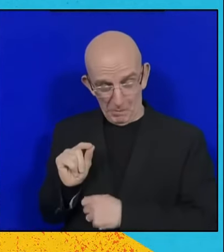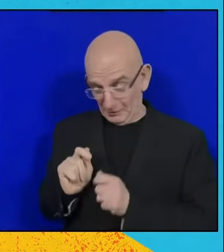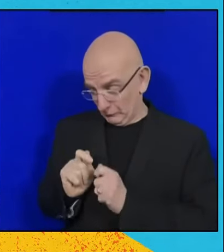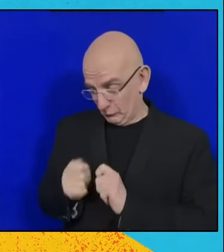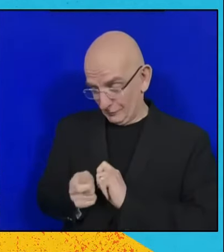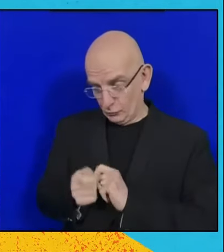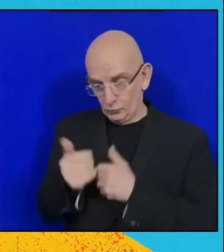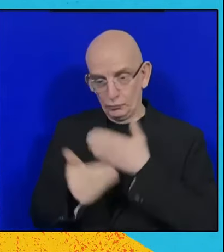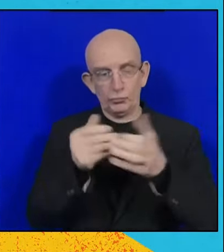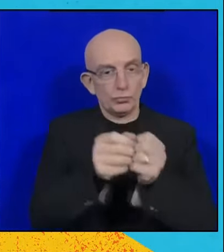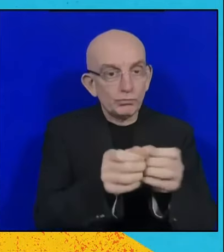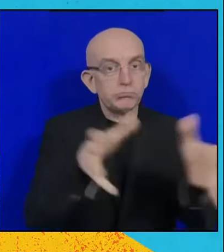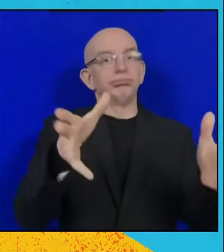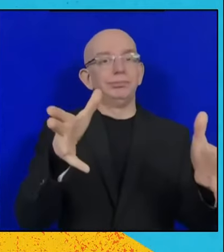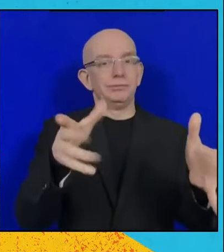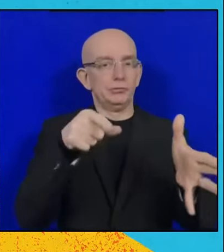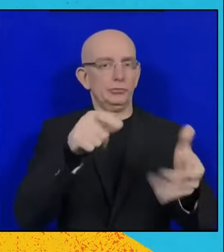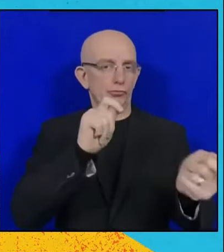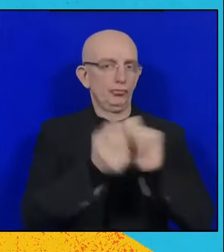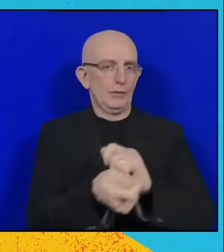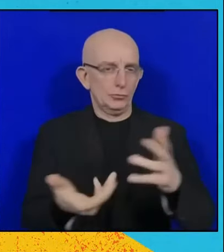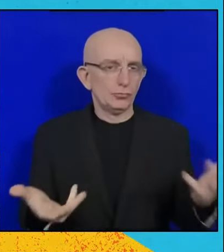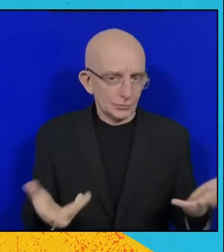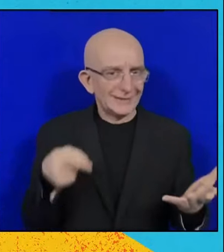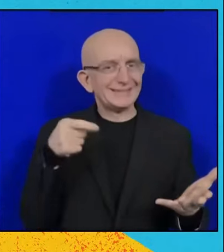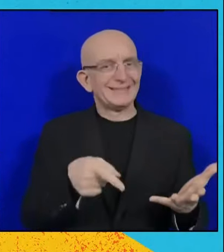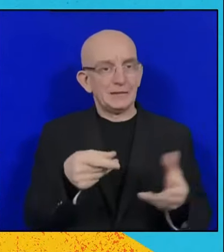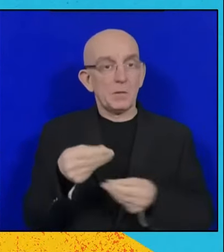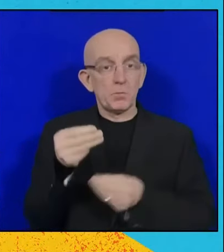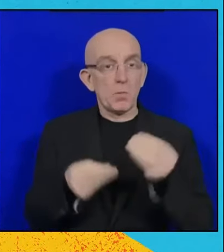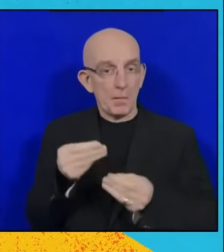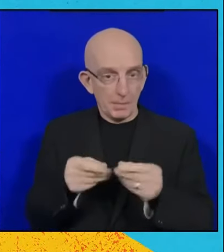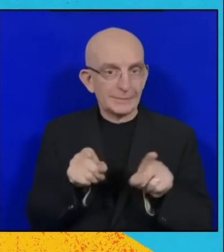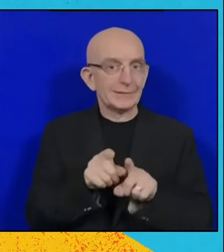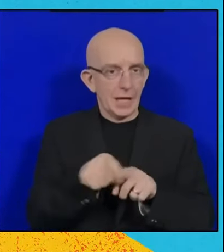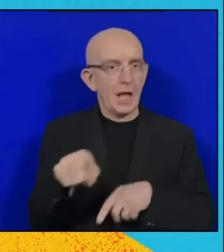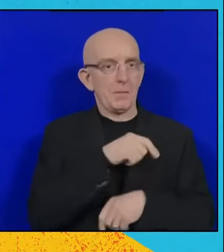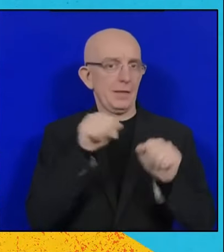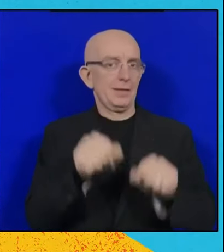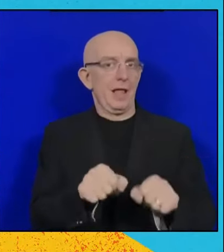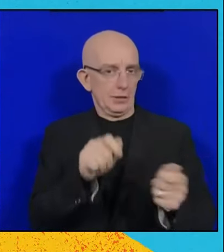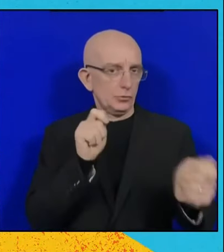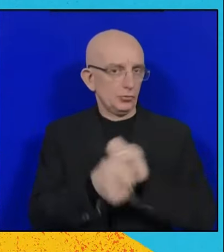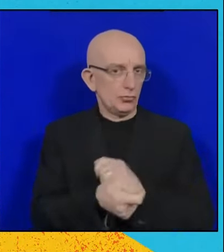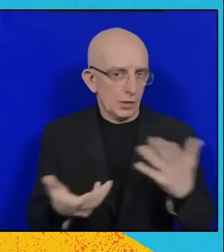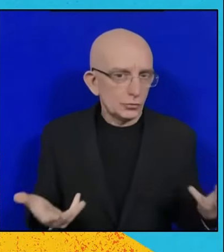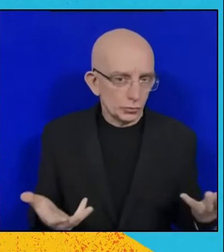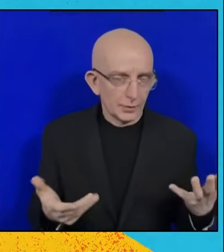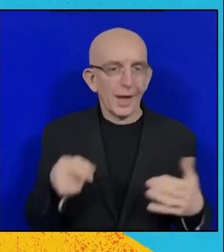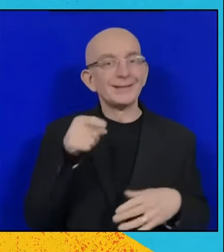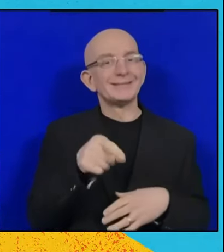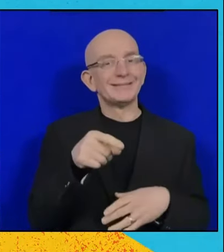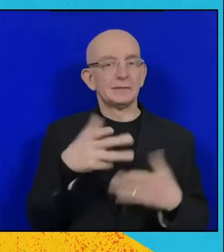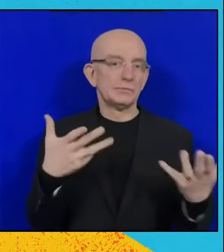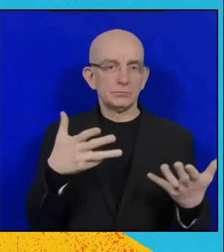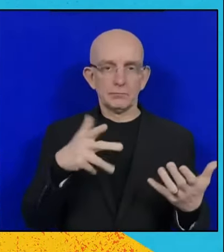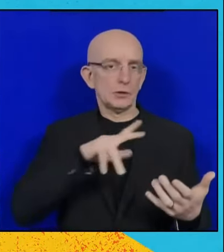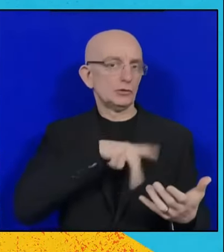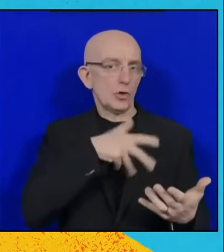can be such social enterprise that use commercial ways to solve social problems and to achieve both righteousness and